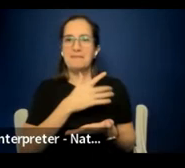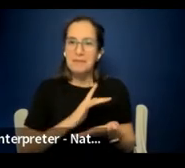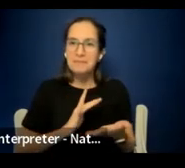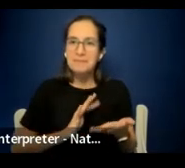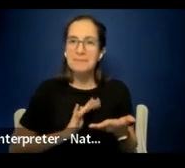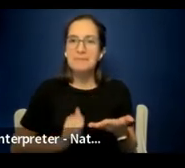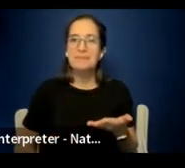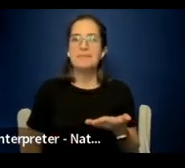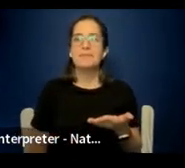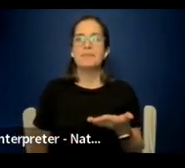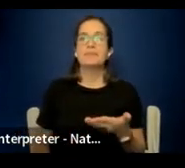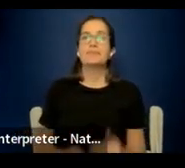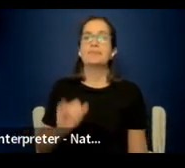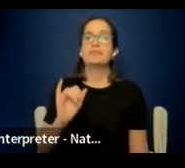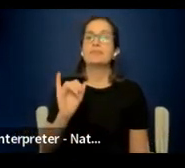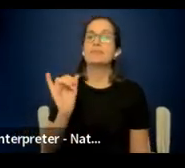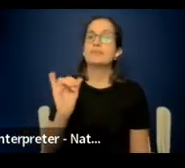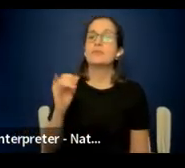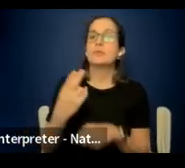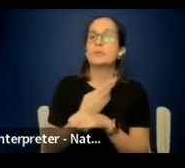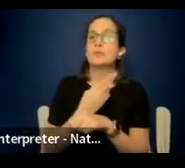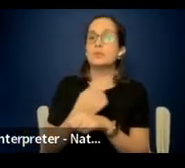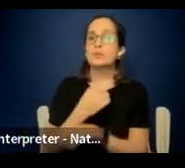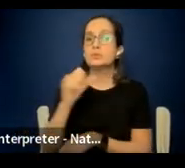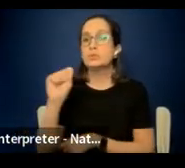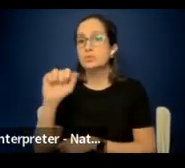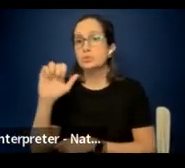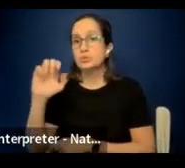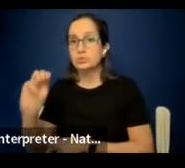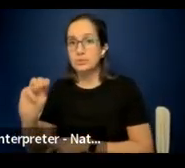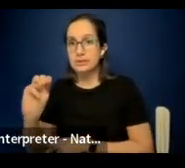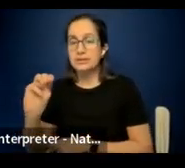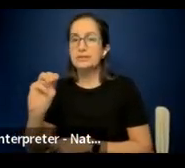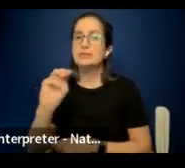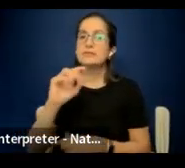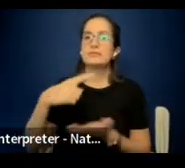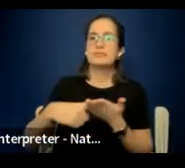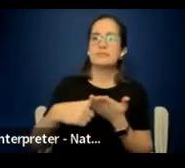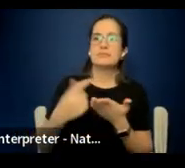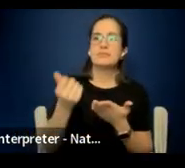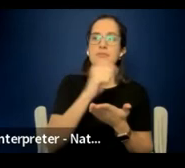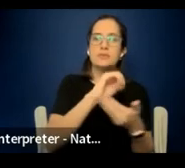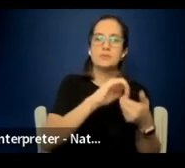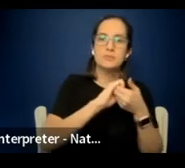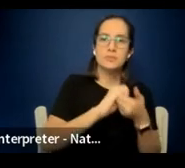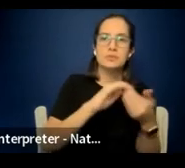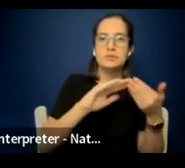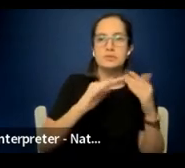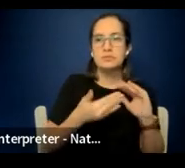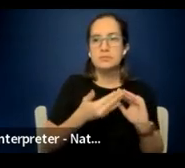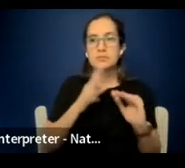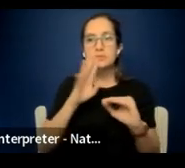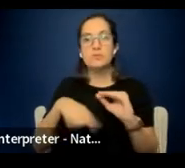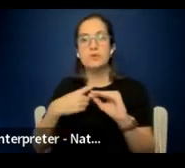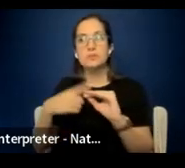to kind of strengthen these partnerships, talk about other partners in your community, talk about the volunteers that you're working